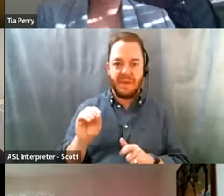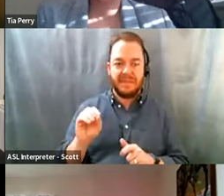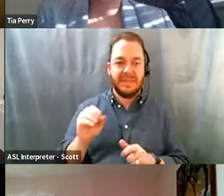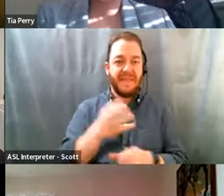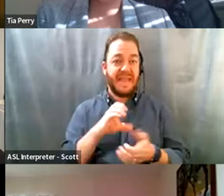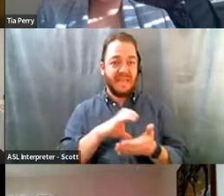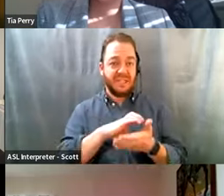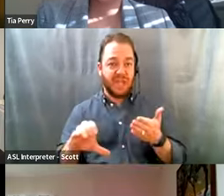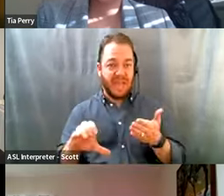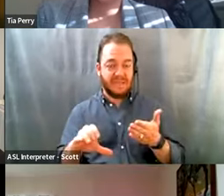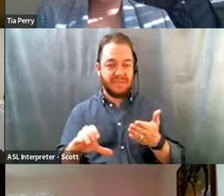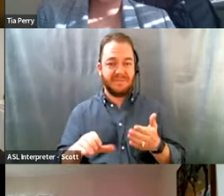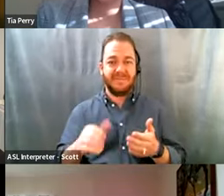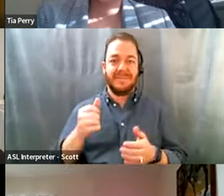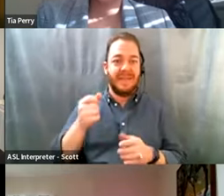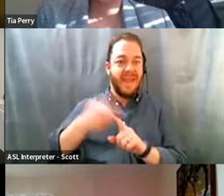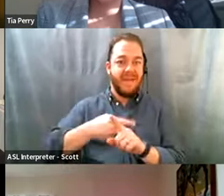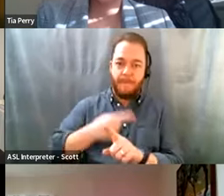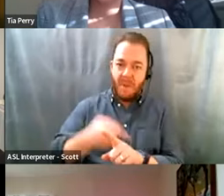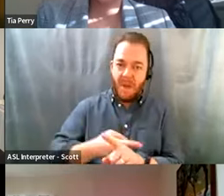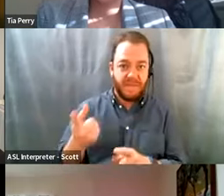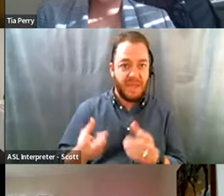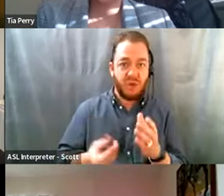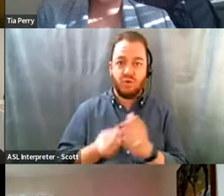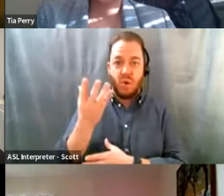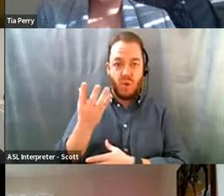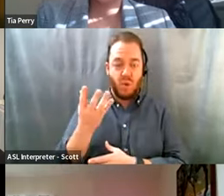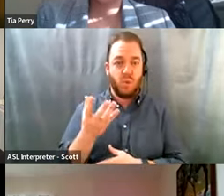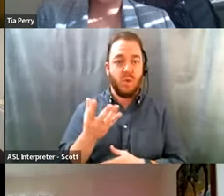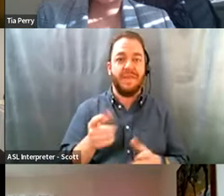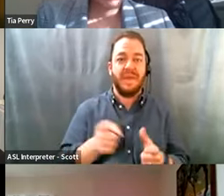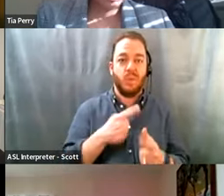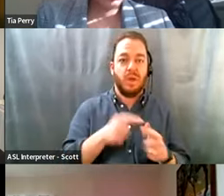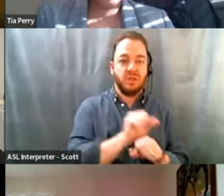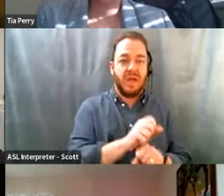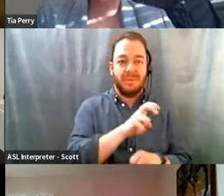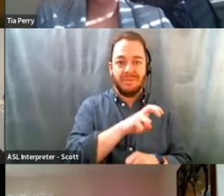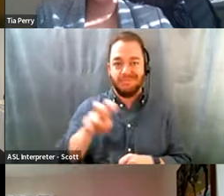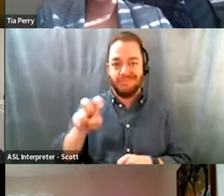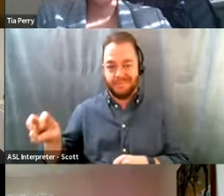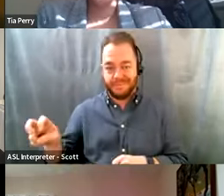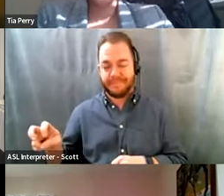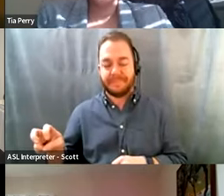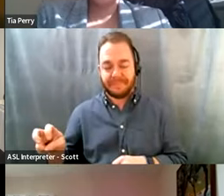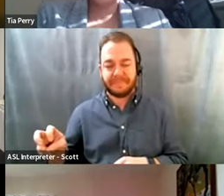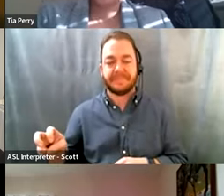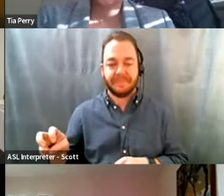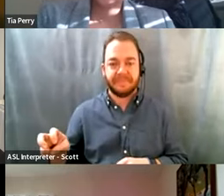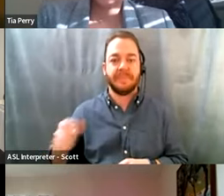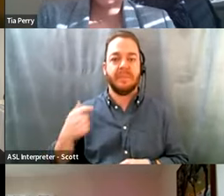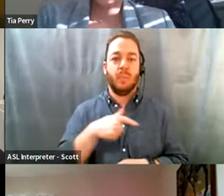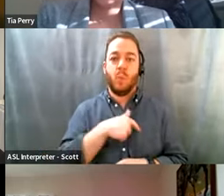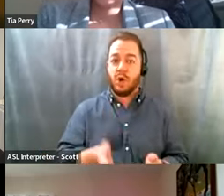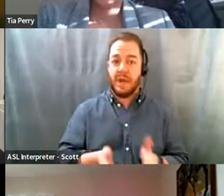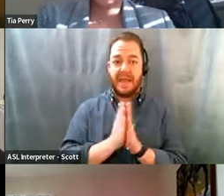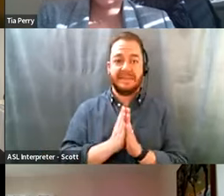from these big companies every single month, and they grow and they go from one job to the next job to the next job. We're just